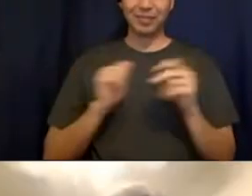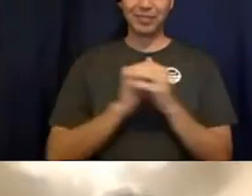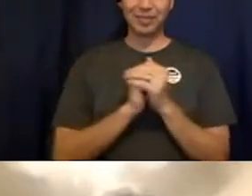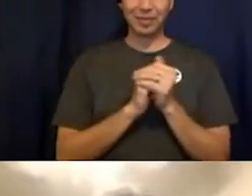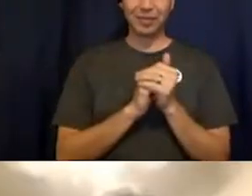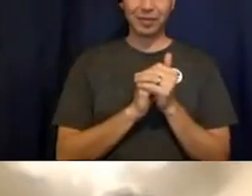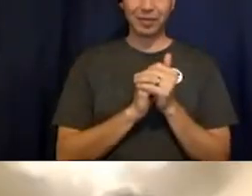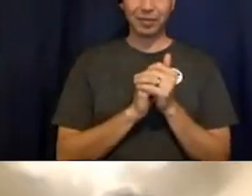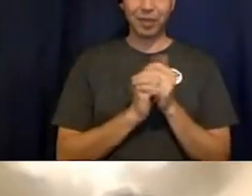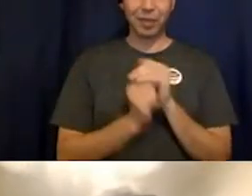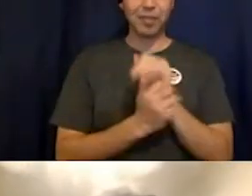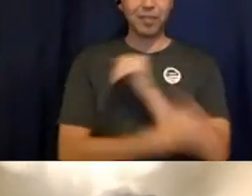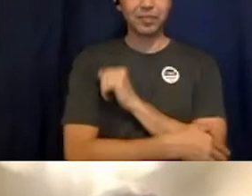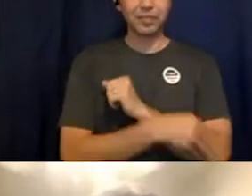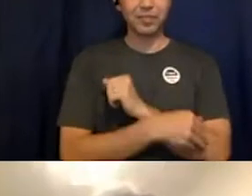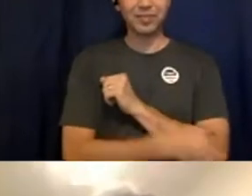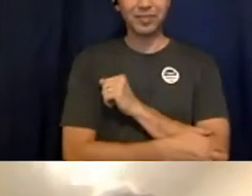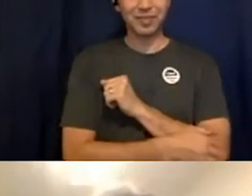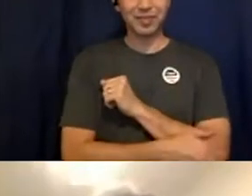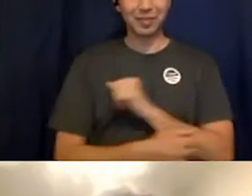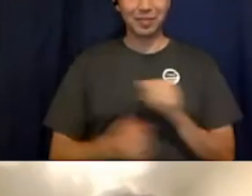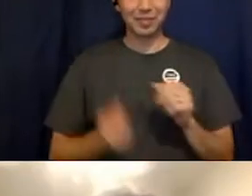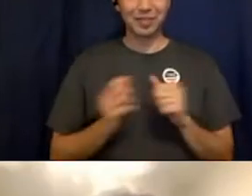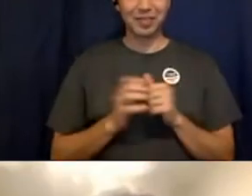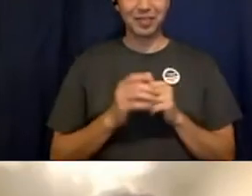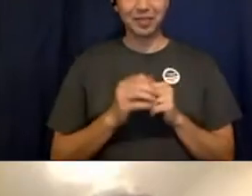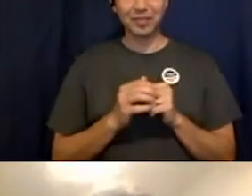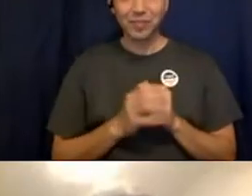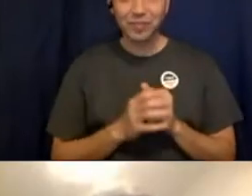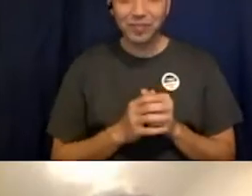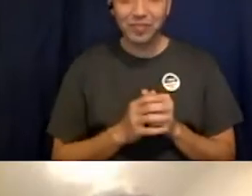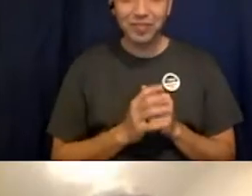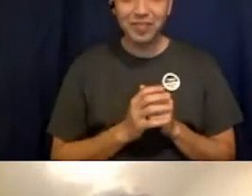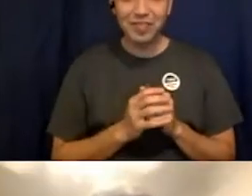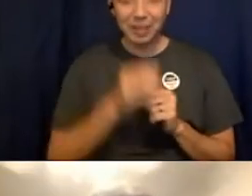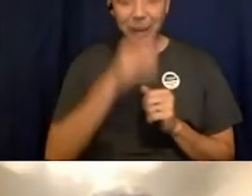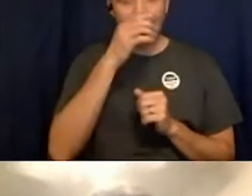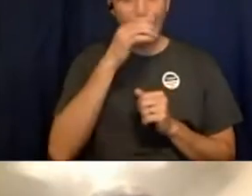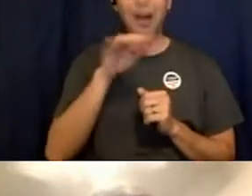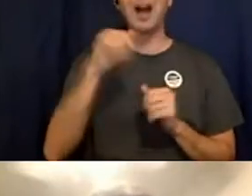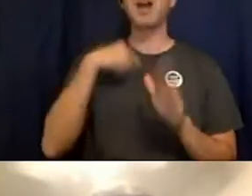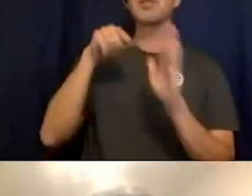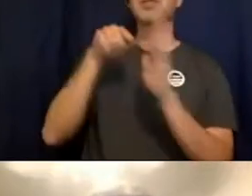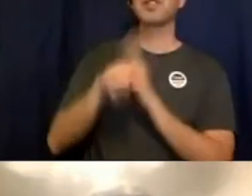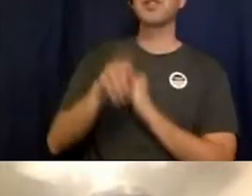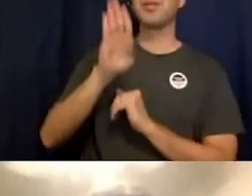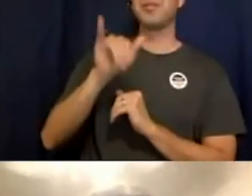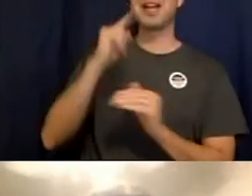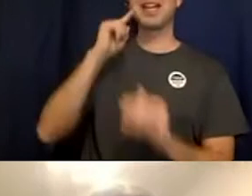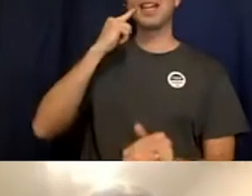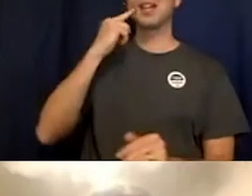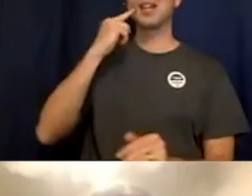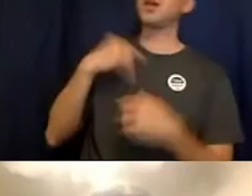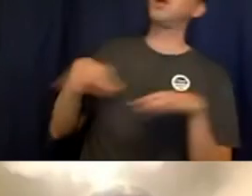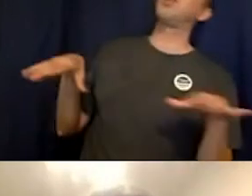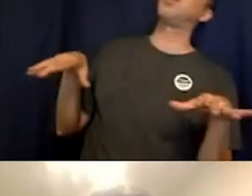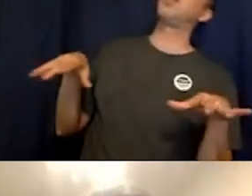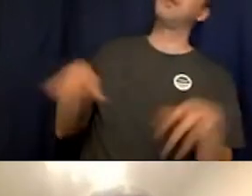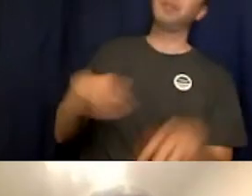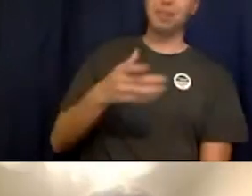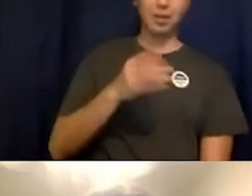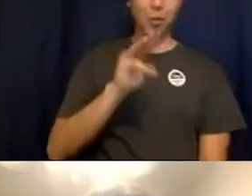stare. So this guy won't stop staring at me now, and it's become a little disturbing, but I think